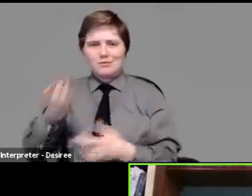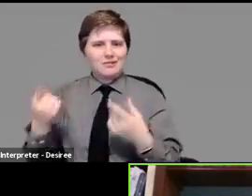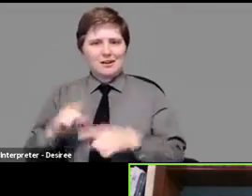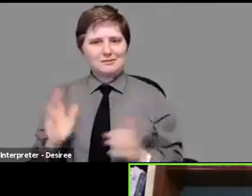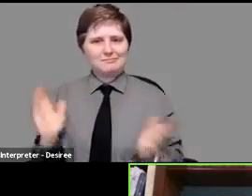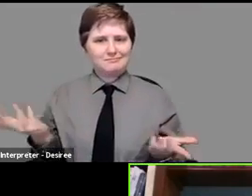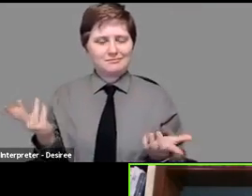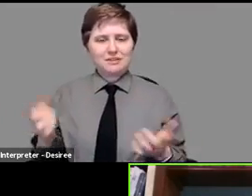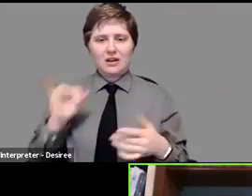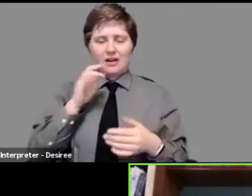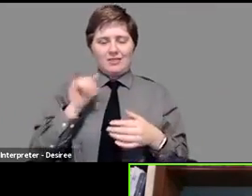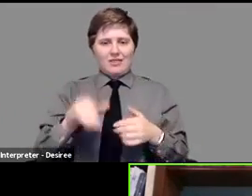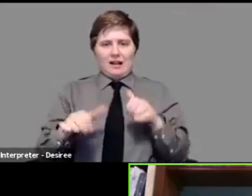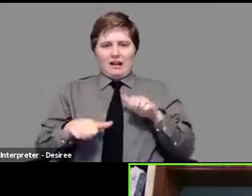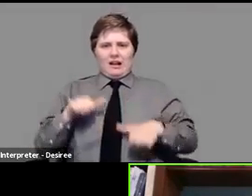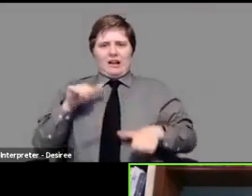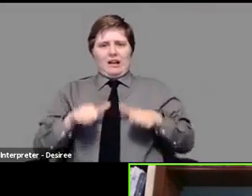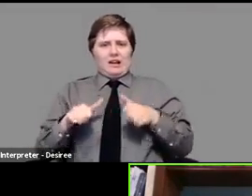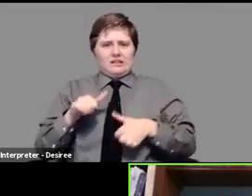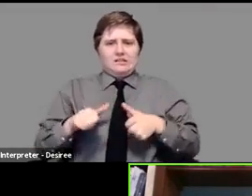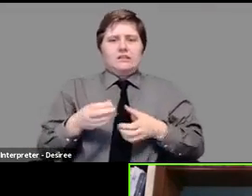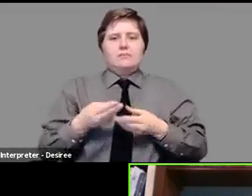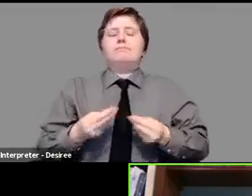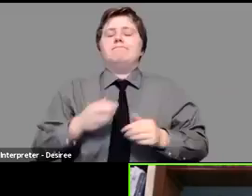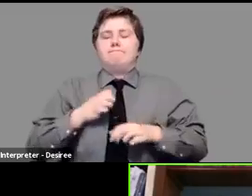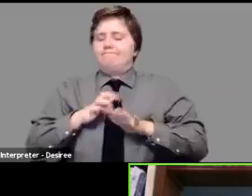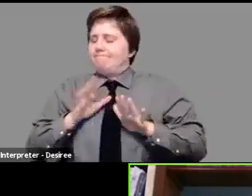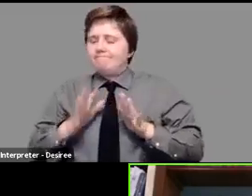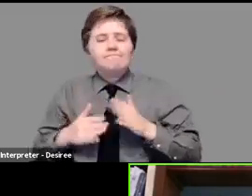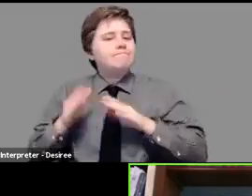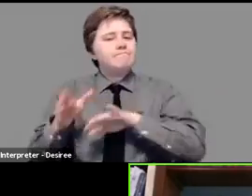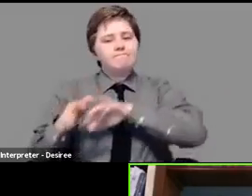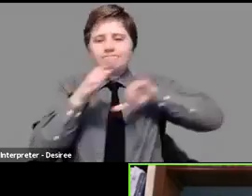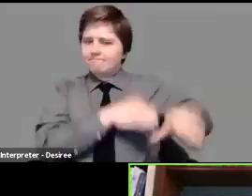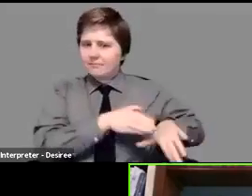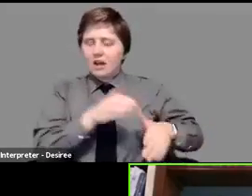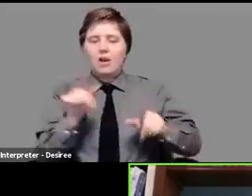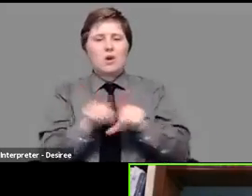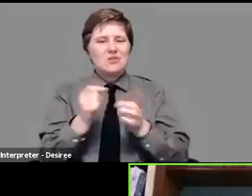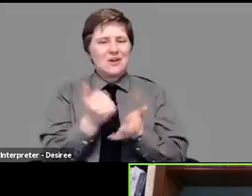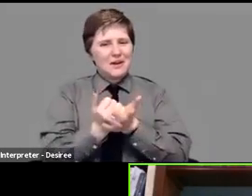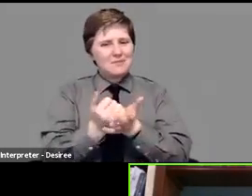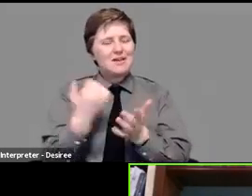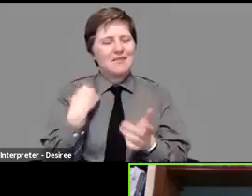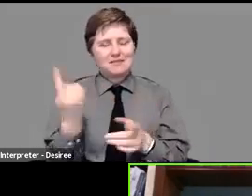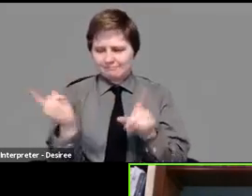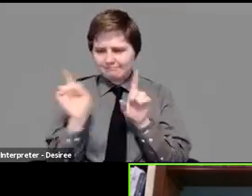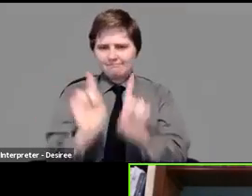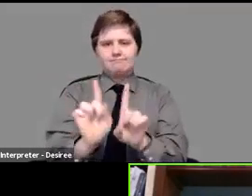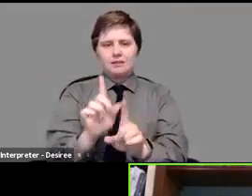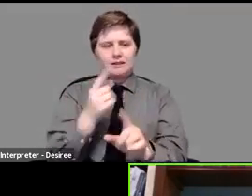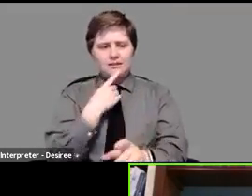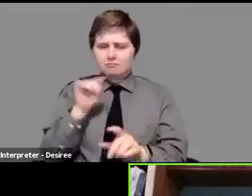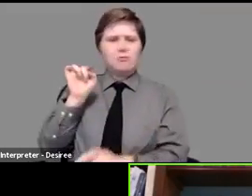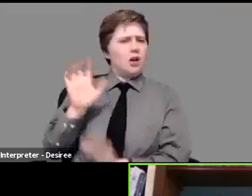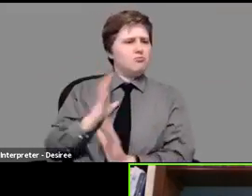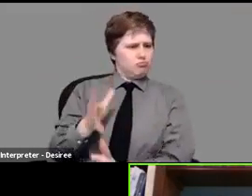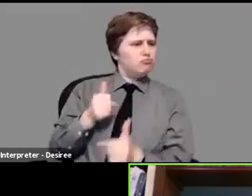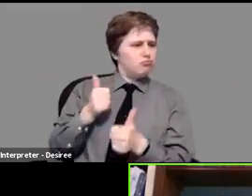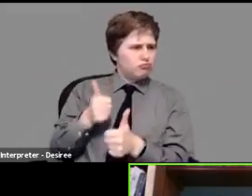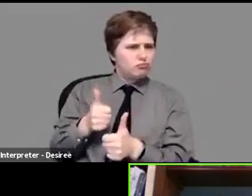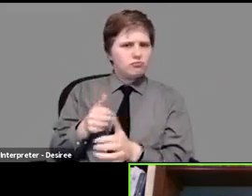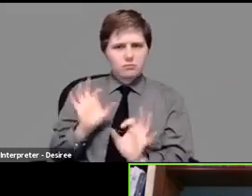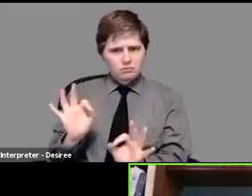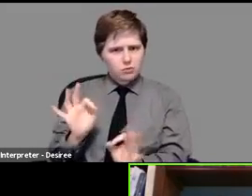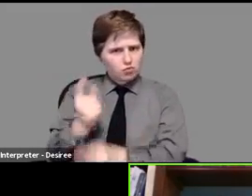that trepidation is going to be key, but it also helps to have somebody next to you that can vouch for you and alleviate some of that